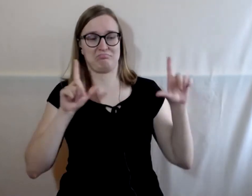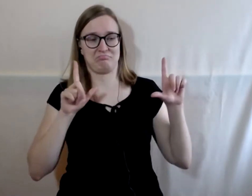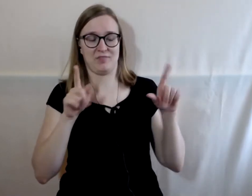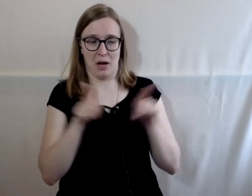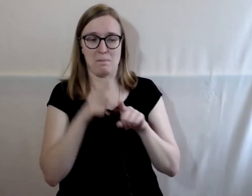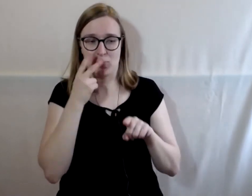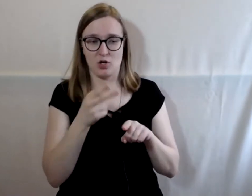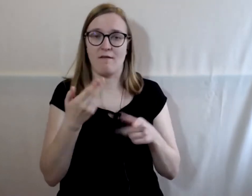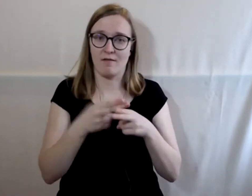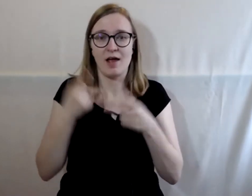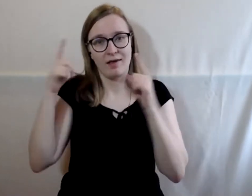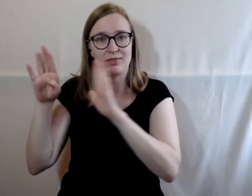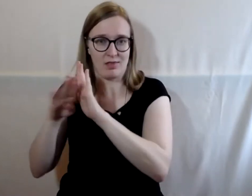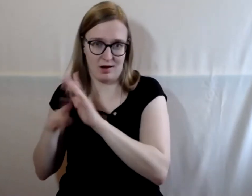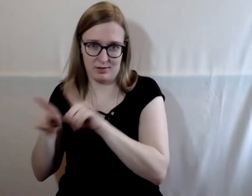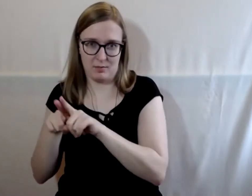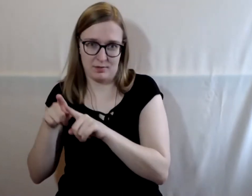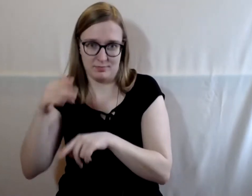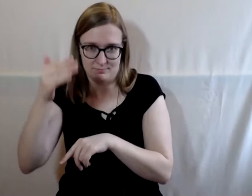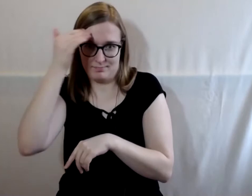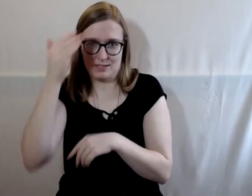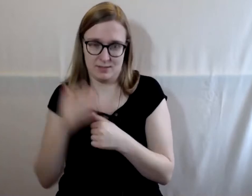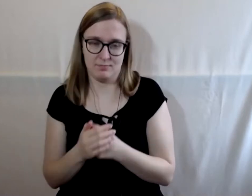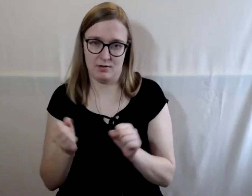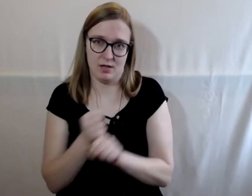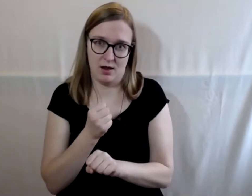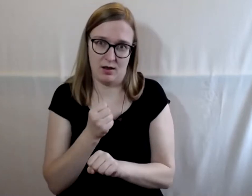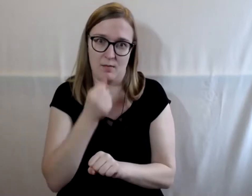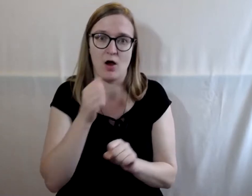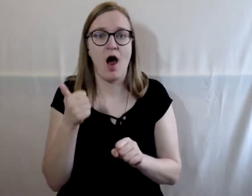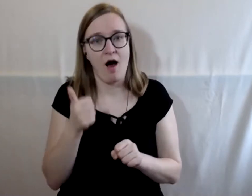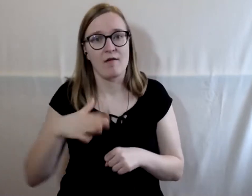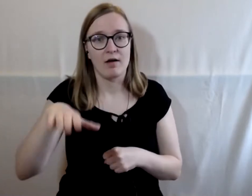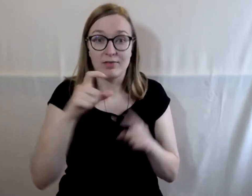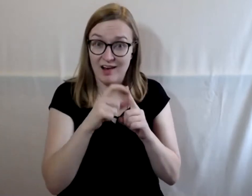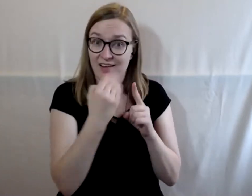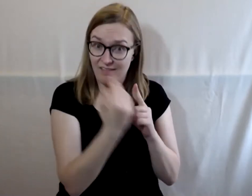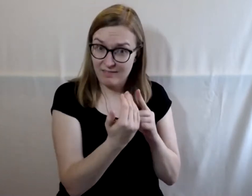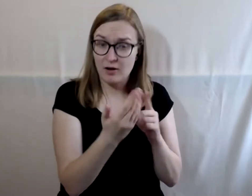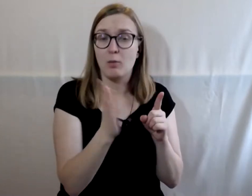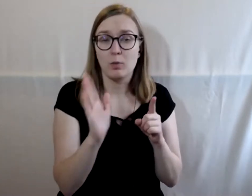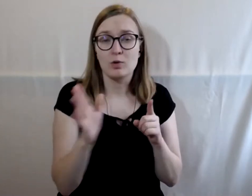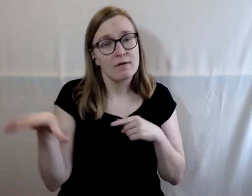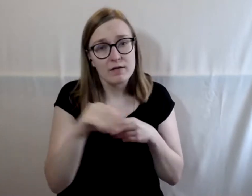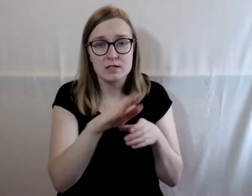groups? Or what are the strategies that we can use to make sure that it's more